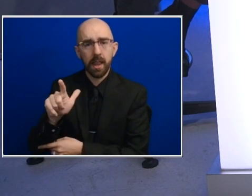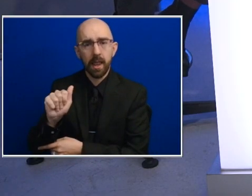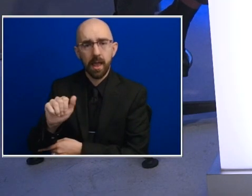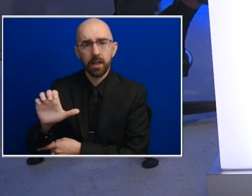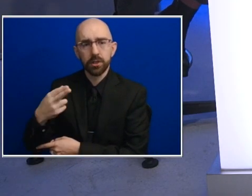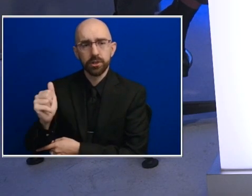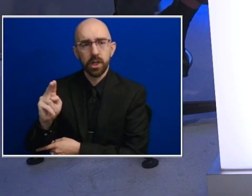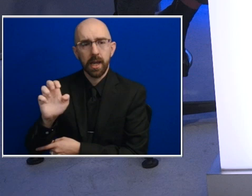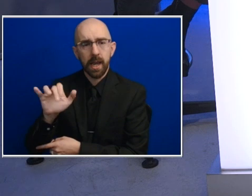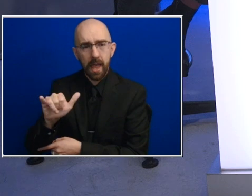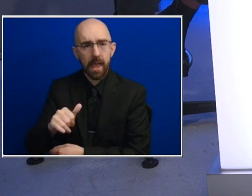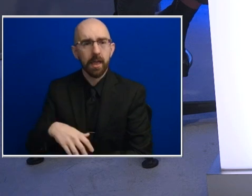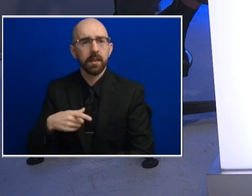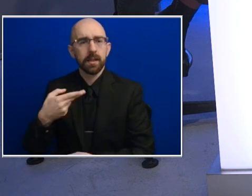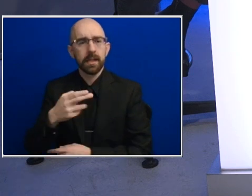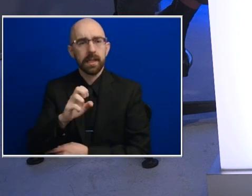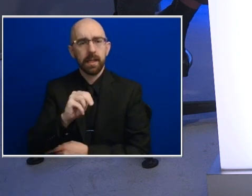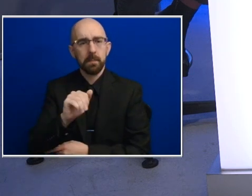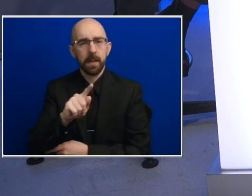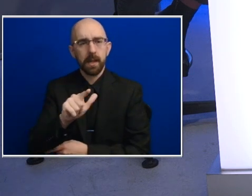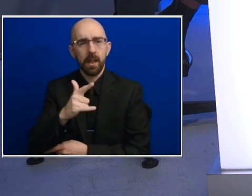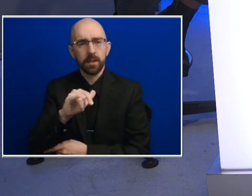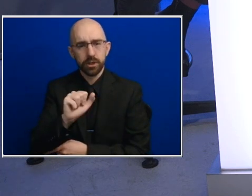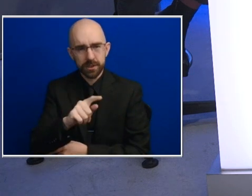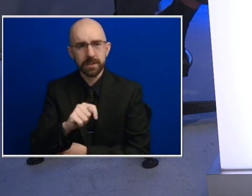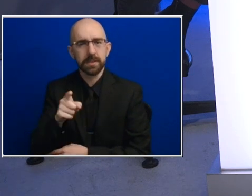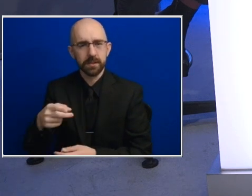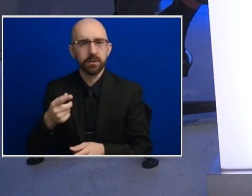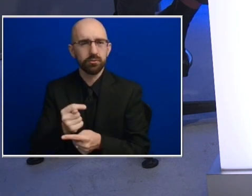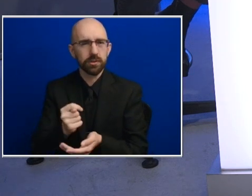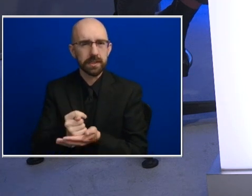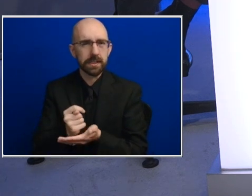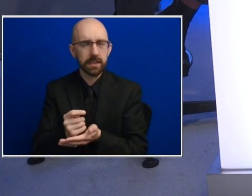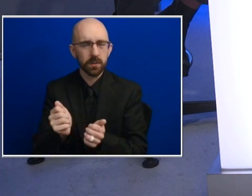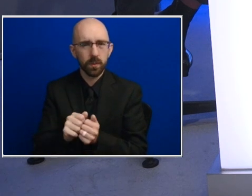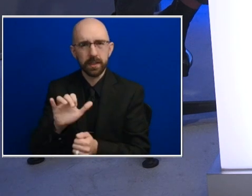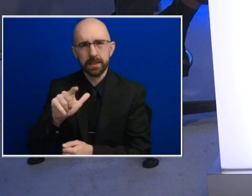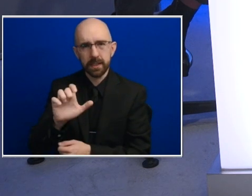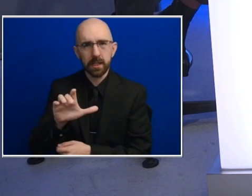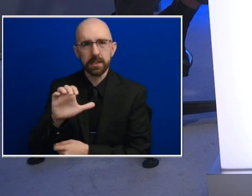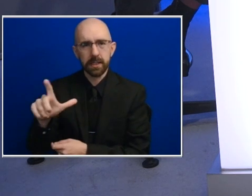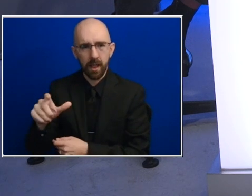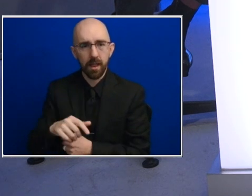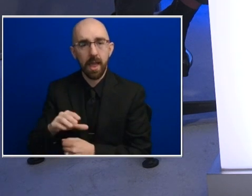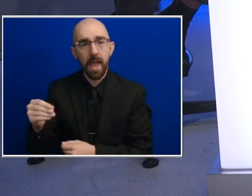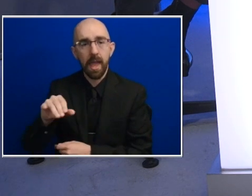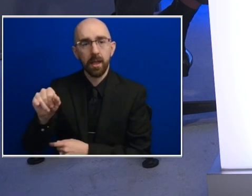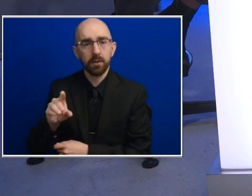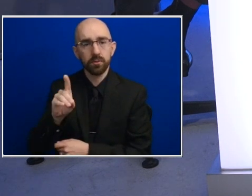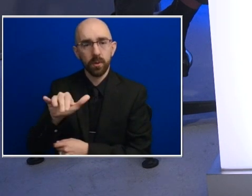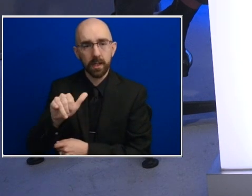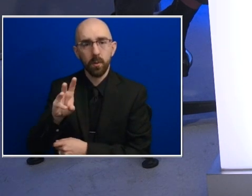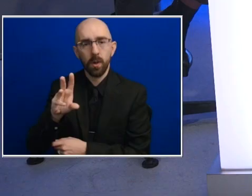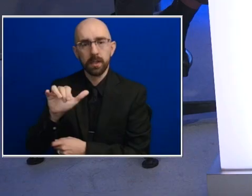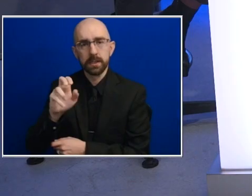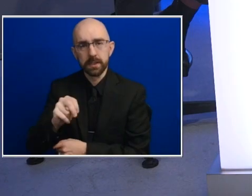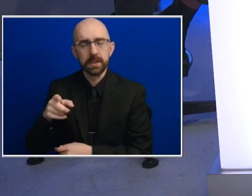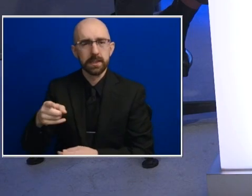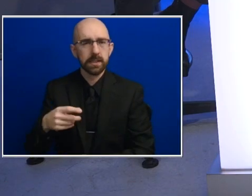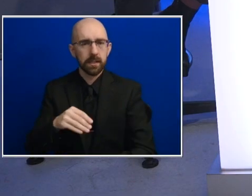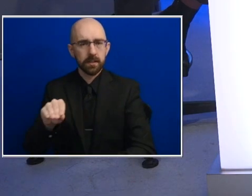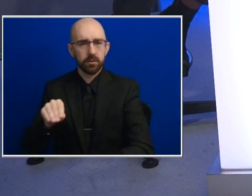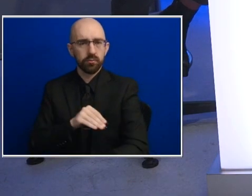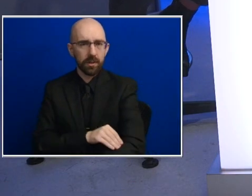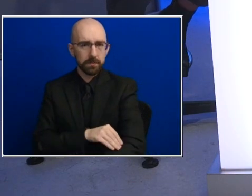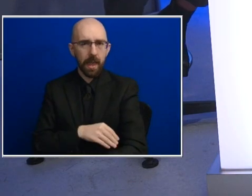and oncologist. Dr. Cheney treats patients with sickle cell disease, and Jody Wilson, a bone marrow transplant coordinator.